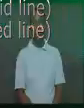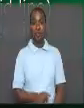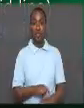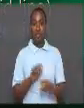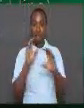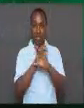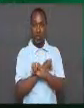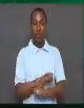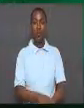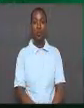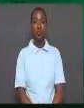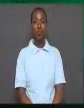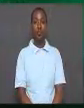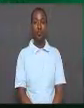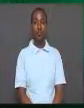Time's up.